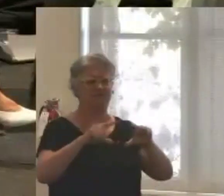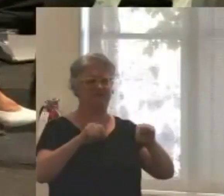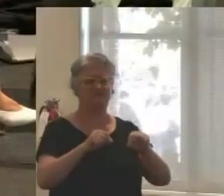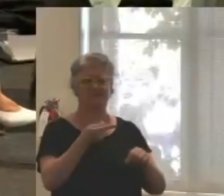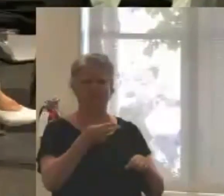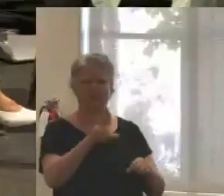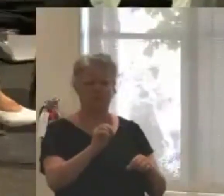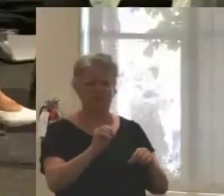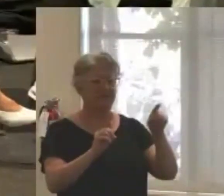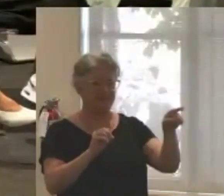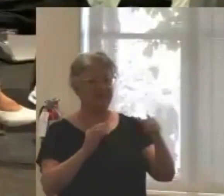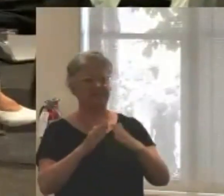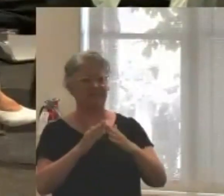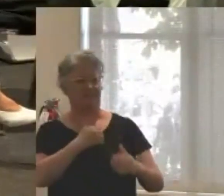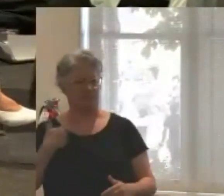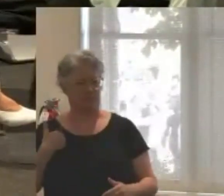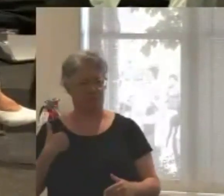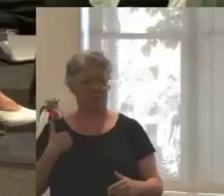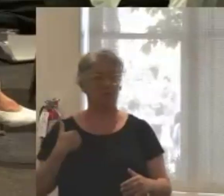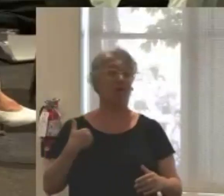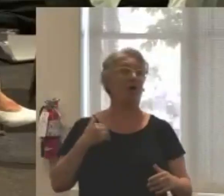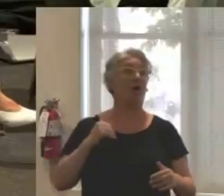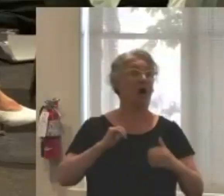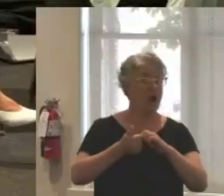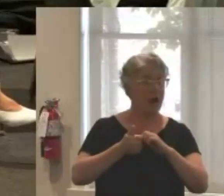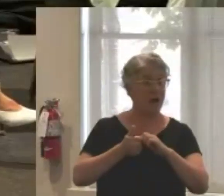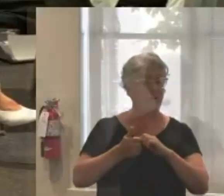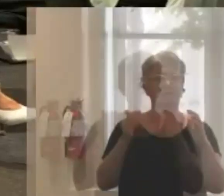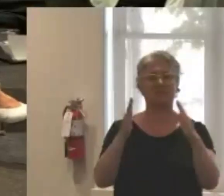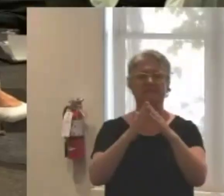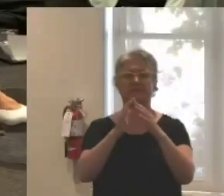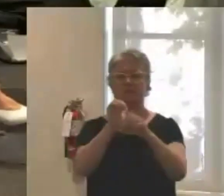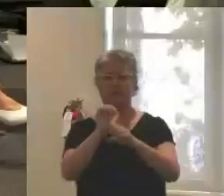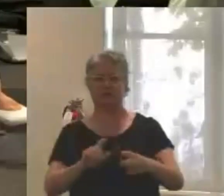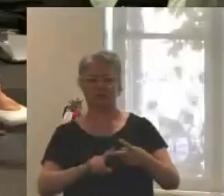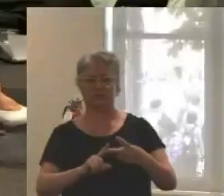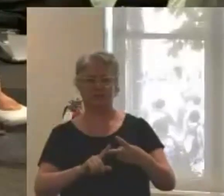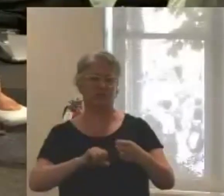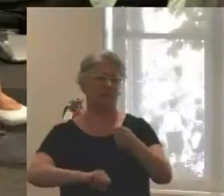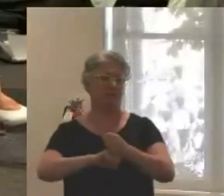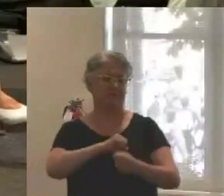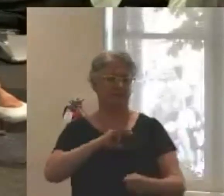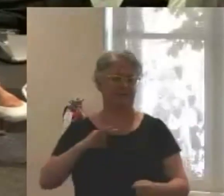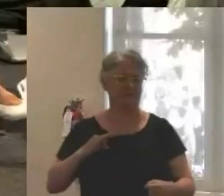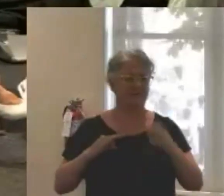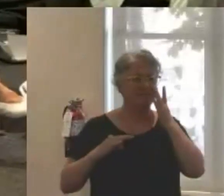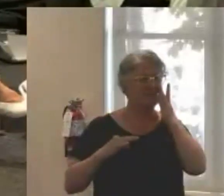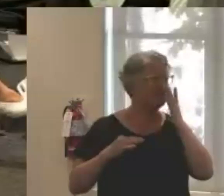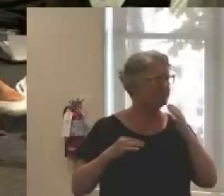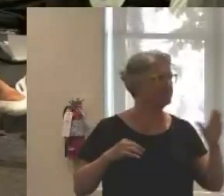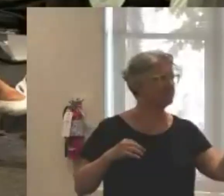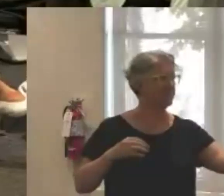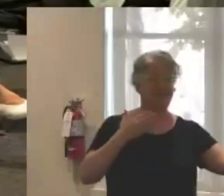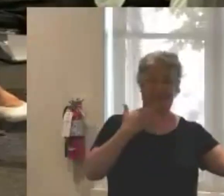well. So it's good for them to connect with either a city worker through that program or a support staff that can connect them. Thank you. Thank you for